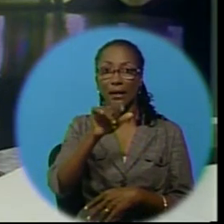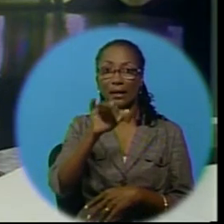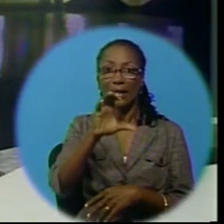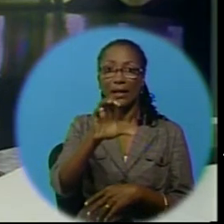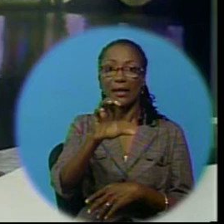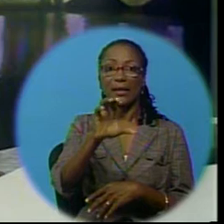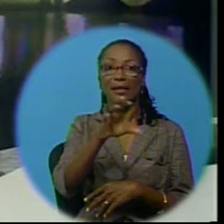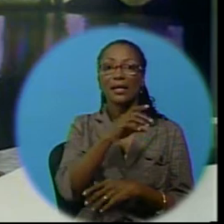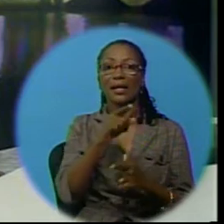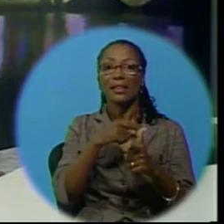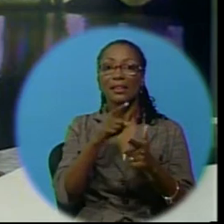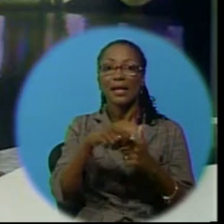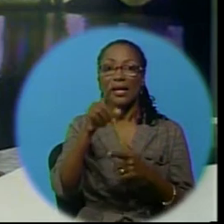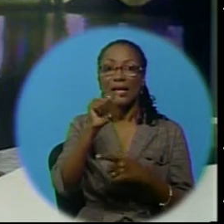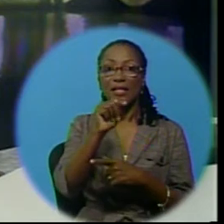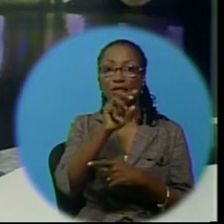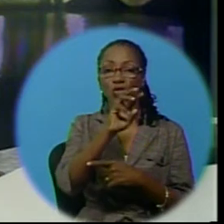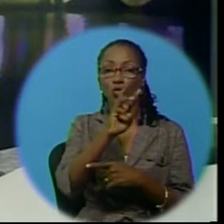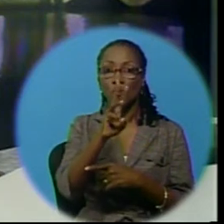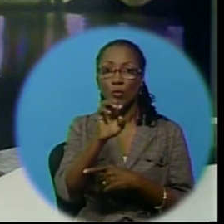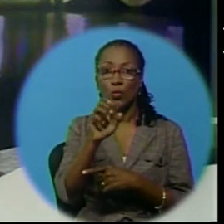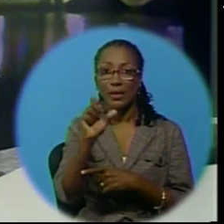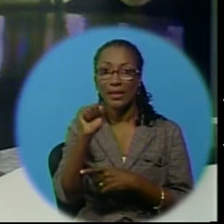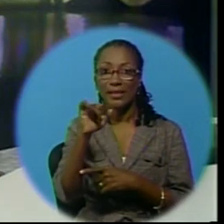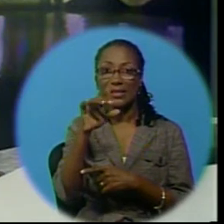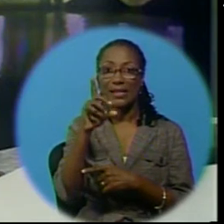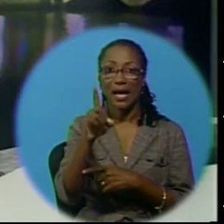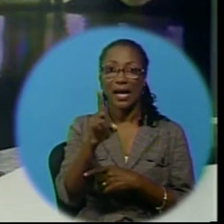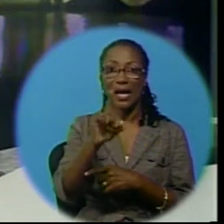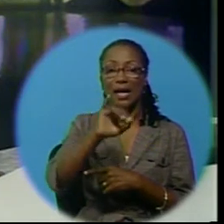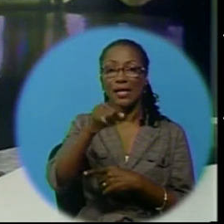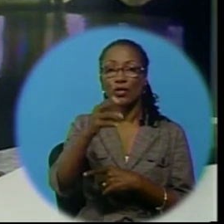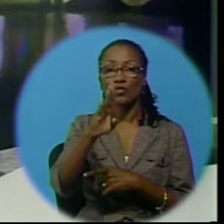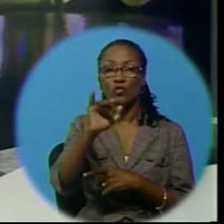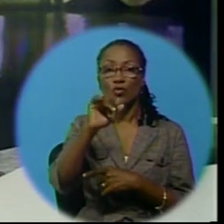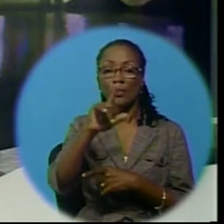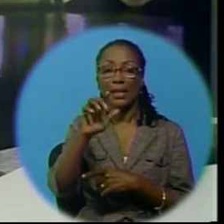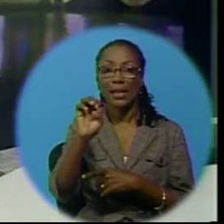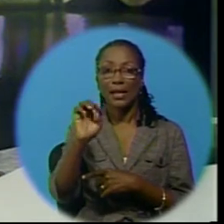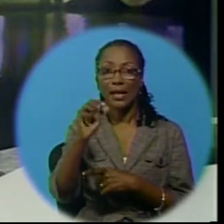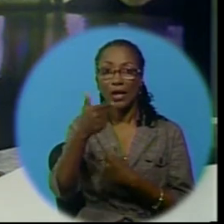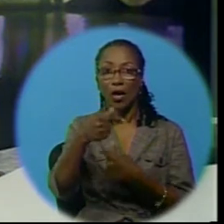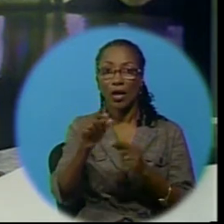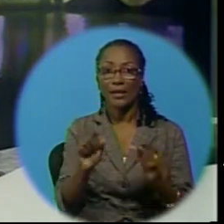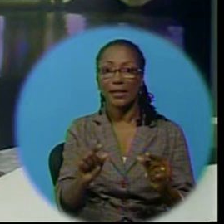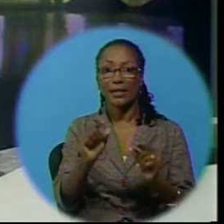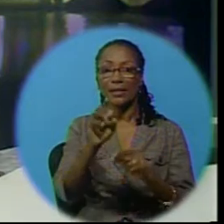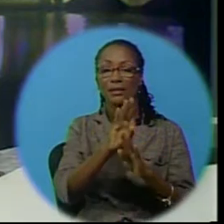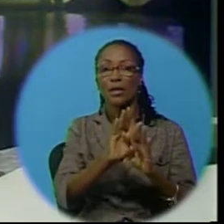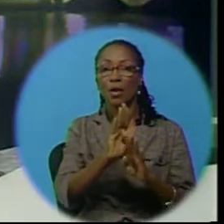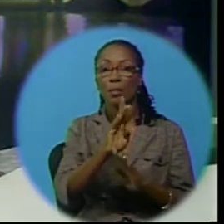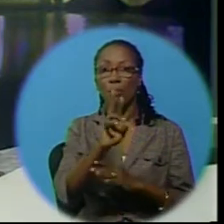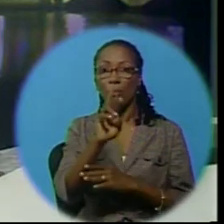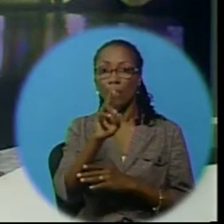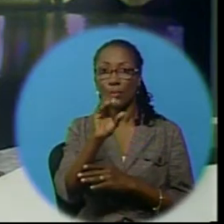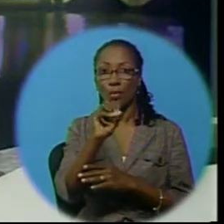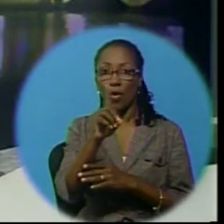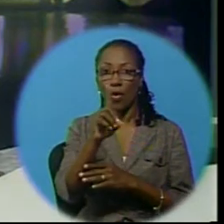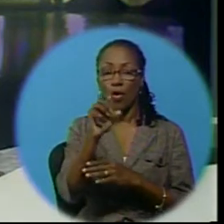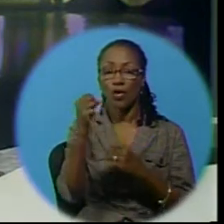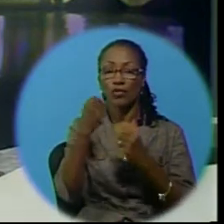to Tweeside Road, heading to Jubilee Gardens, and from there it will move on to Broad Street and finally end at the